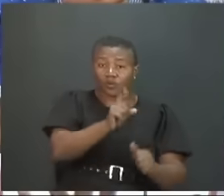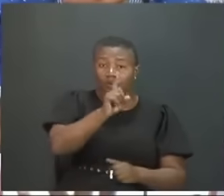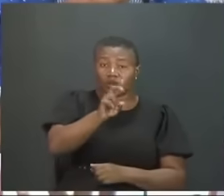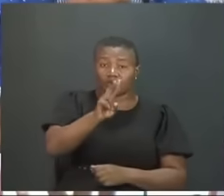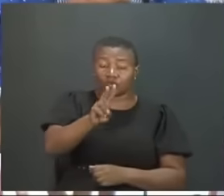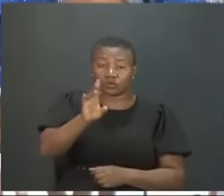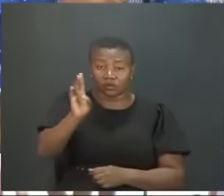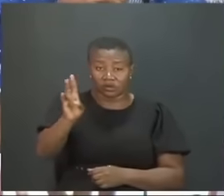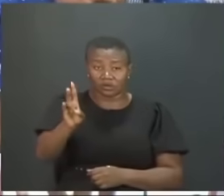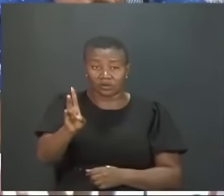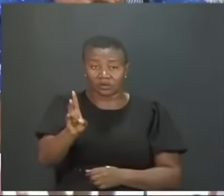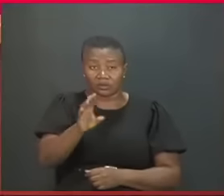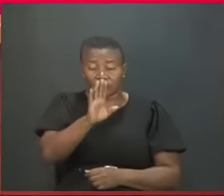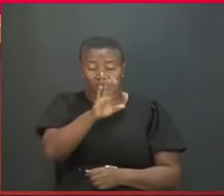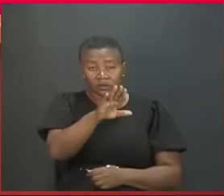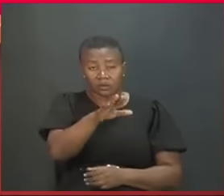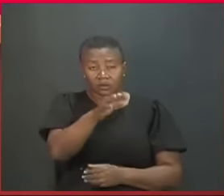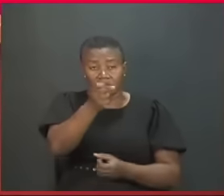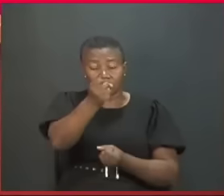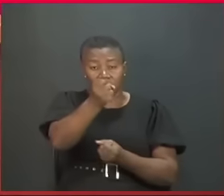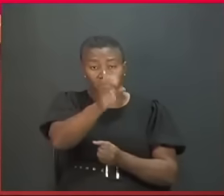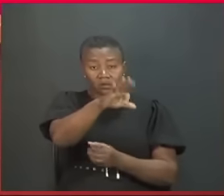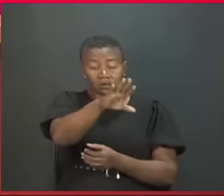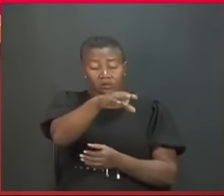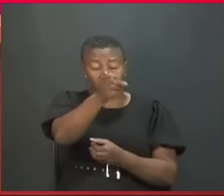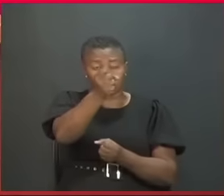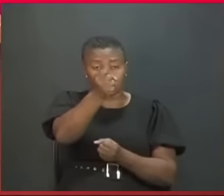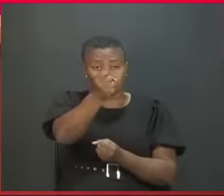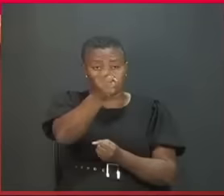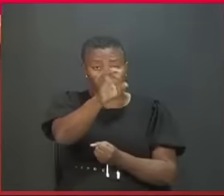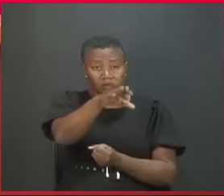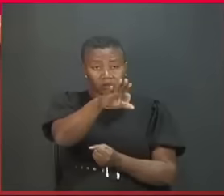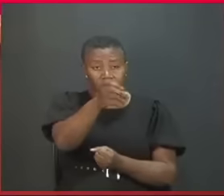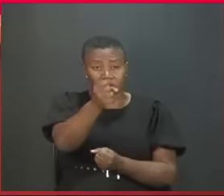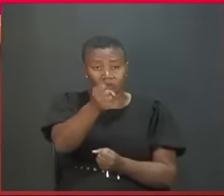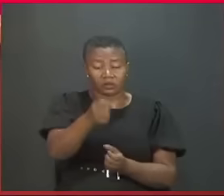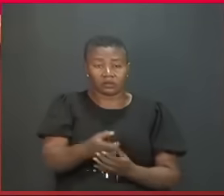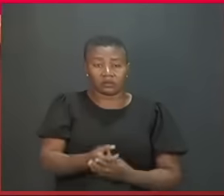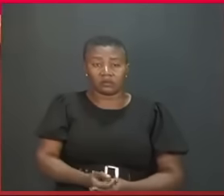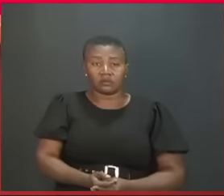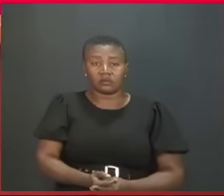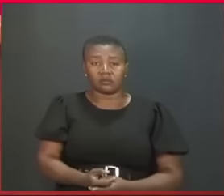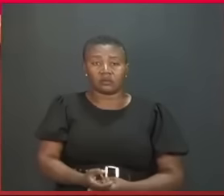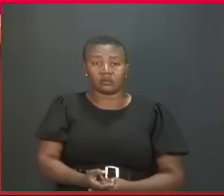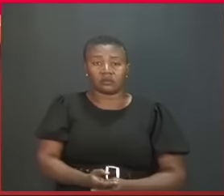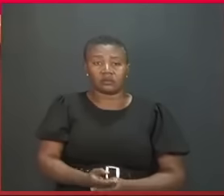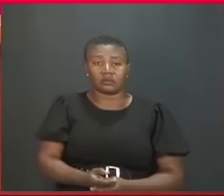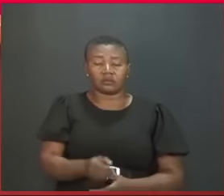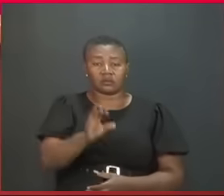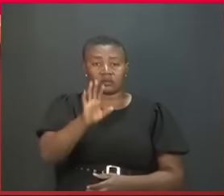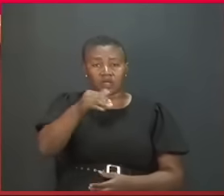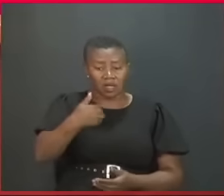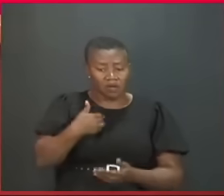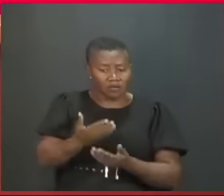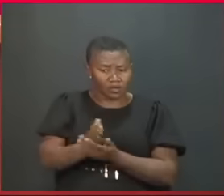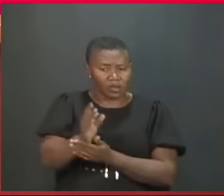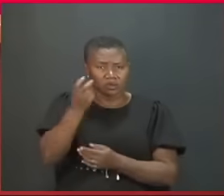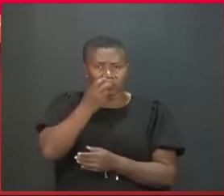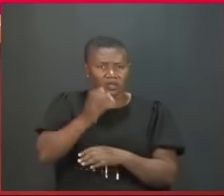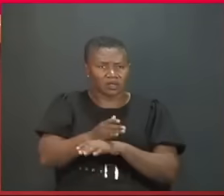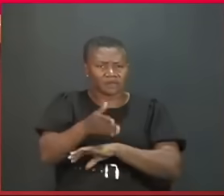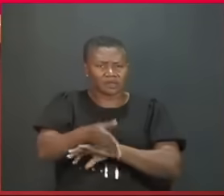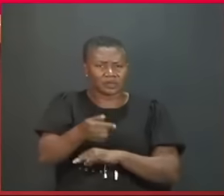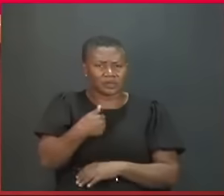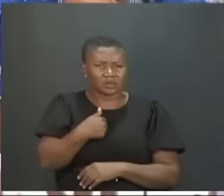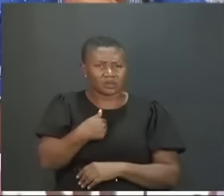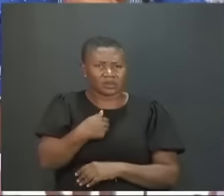of the standing orders. Just a minute. Oh, Mr. Speaker, if you want to come in. Normally he can have his right to speak after me. Mr. Speaker, at this